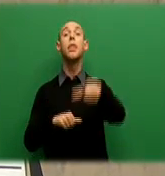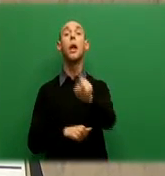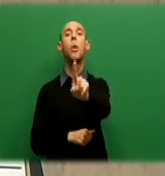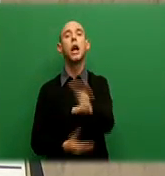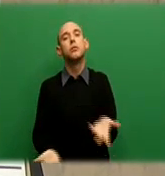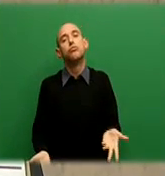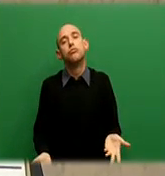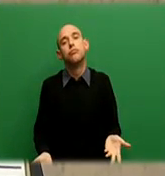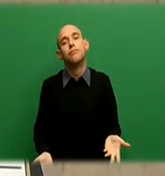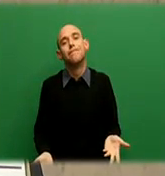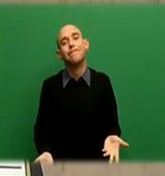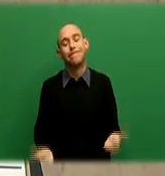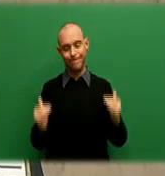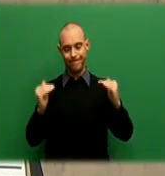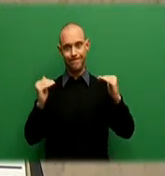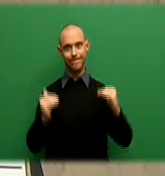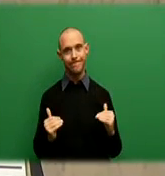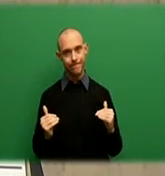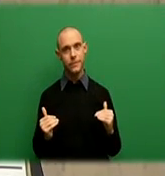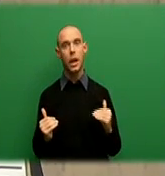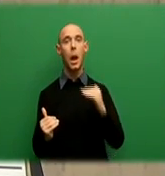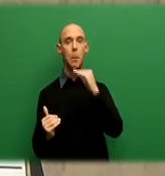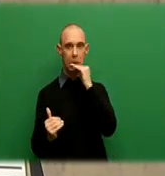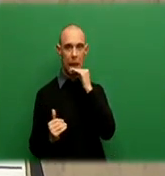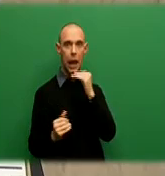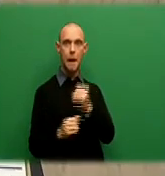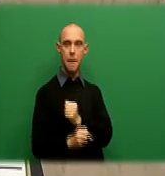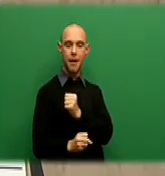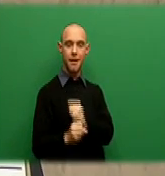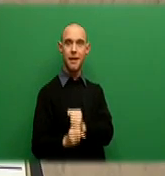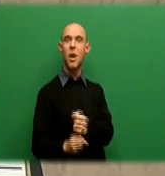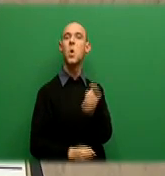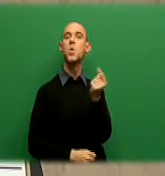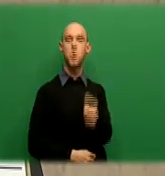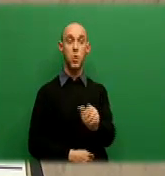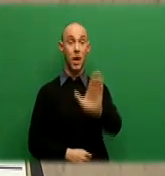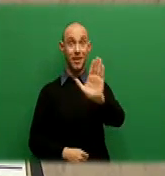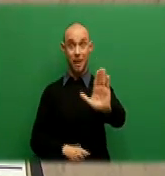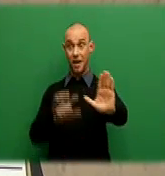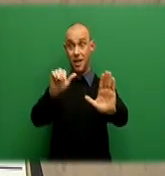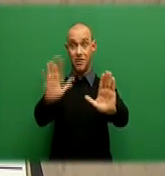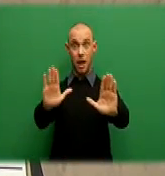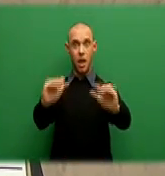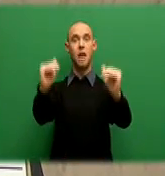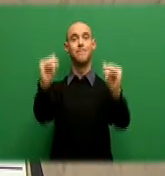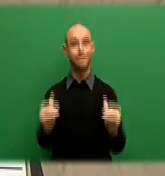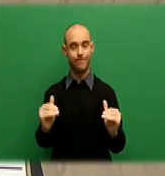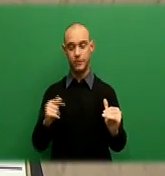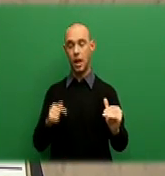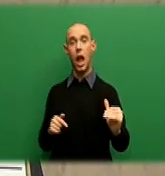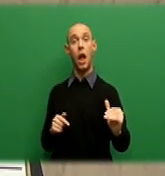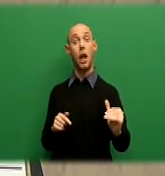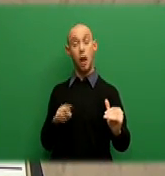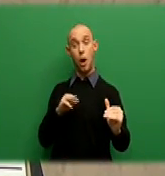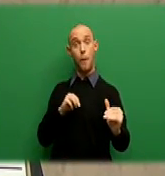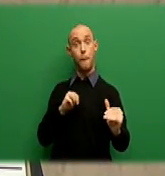effected by Moody's, it would be bringing them into line with what the other two rating agencies are rating